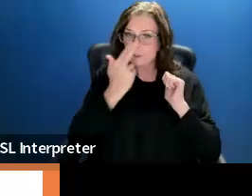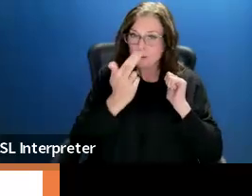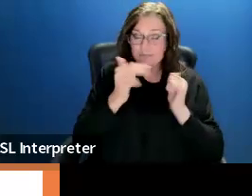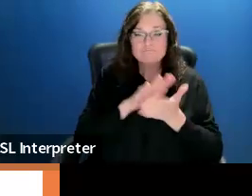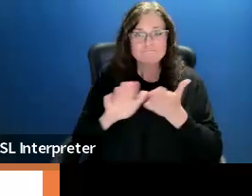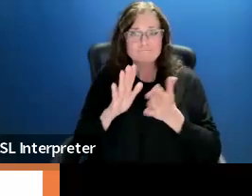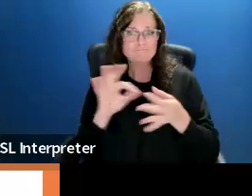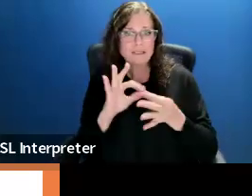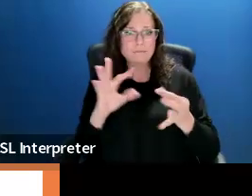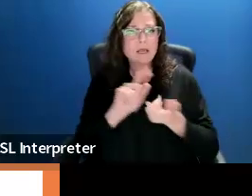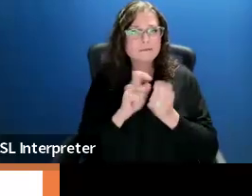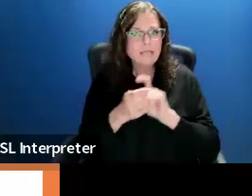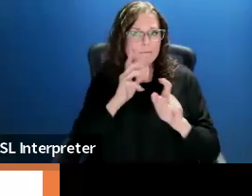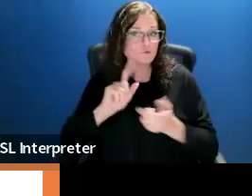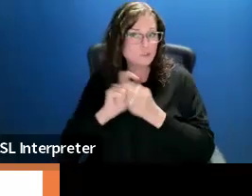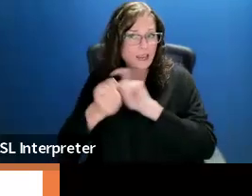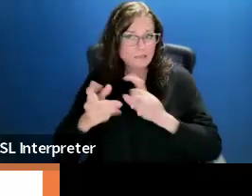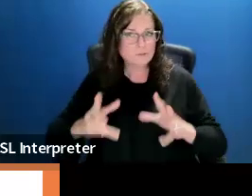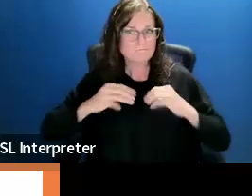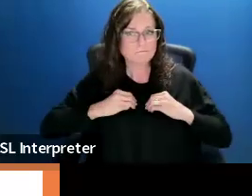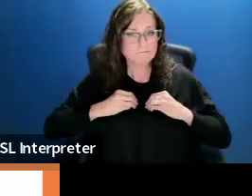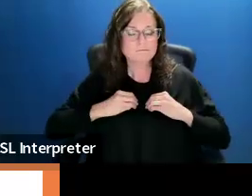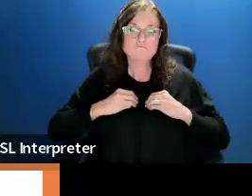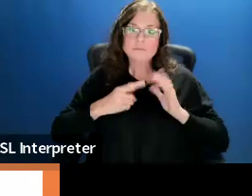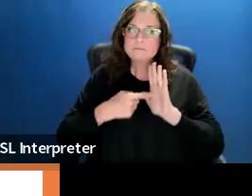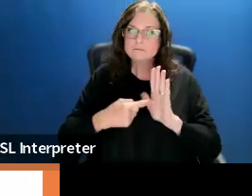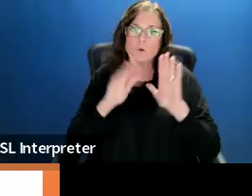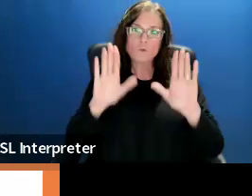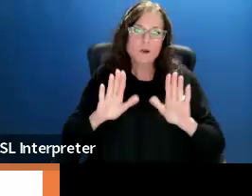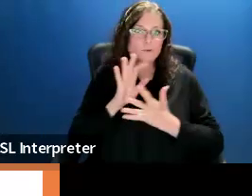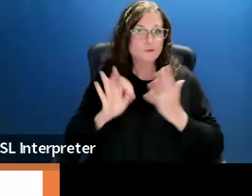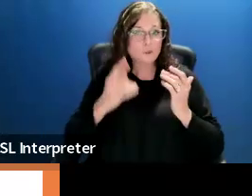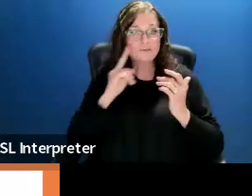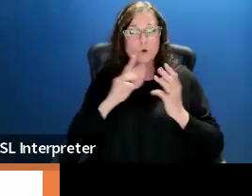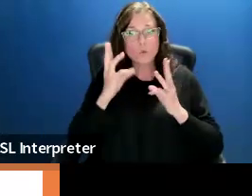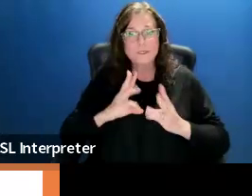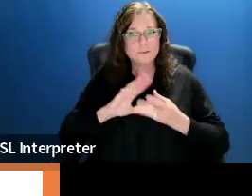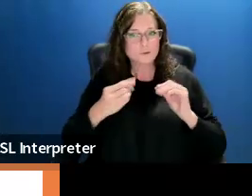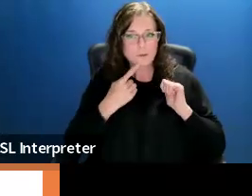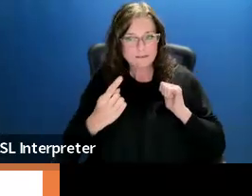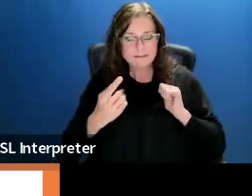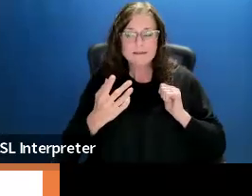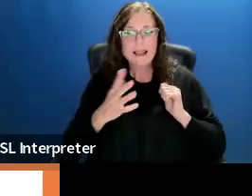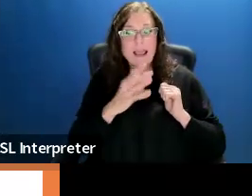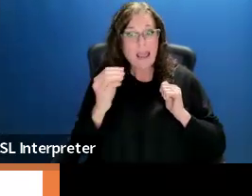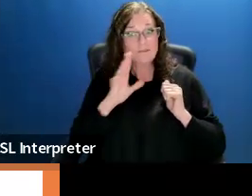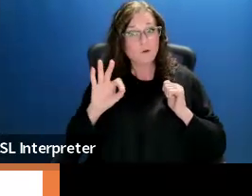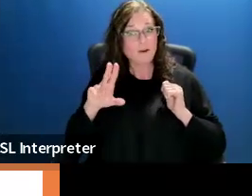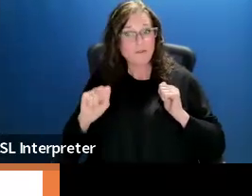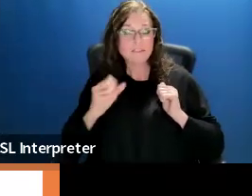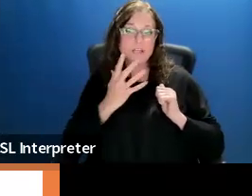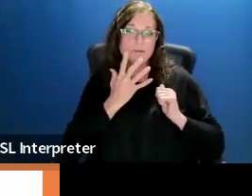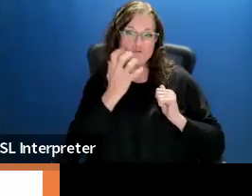message about adapting to change, this charming debut is a wonderful choice for winter story times and for fans of